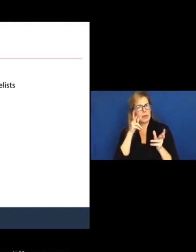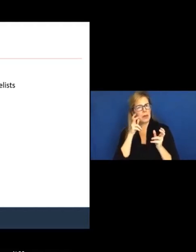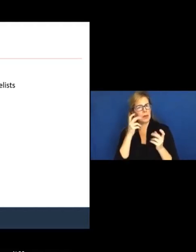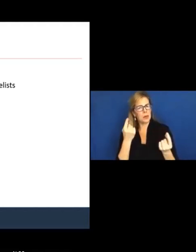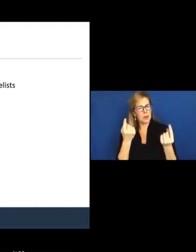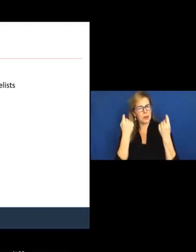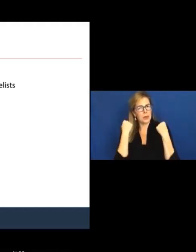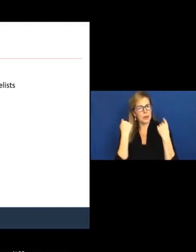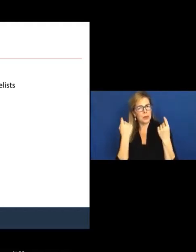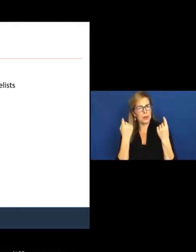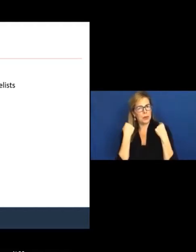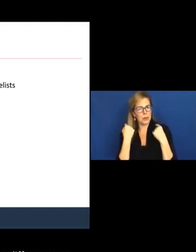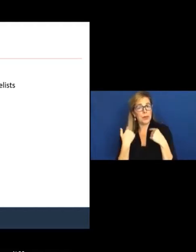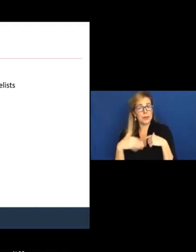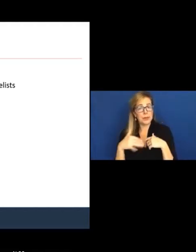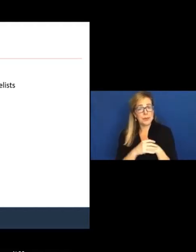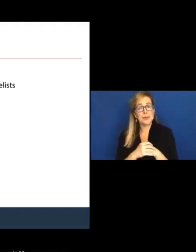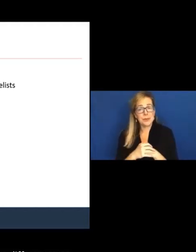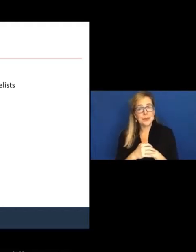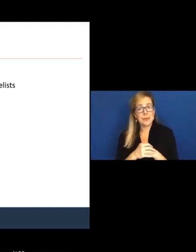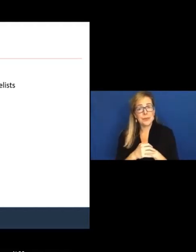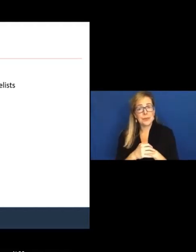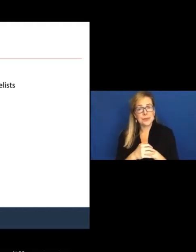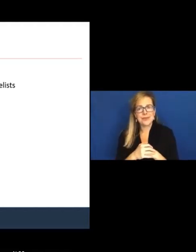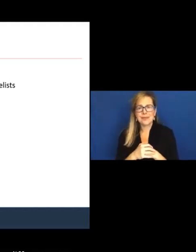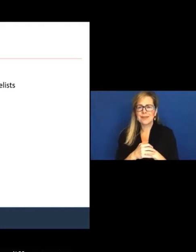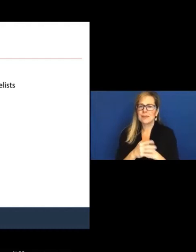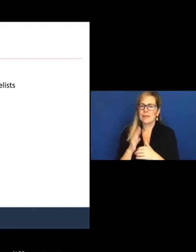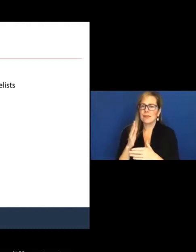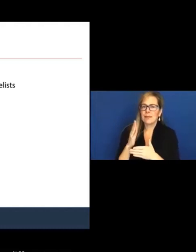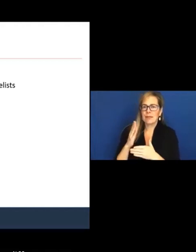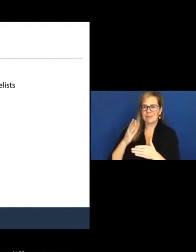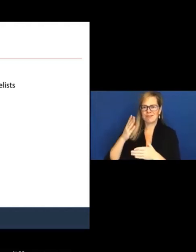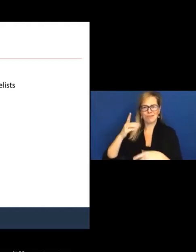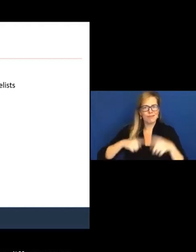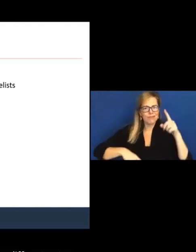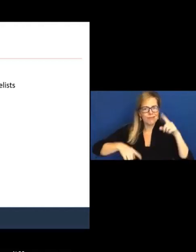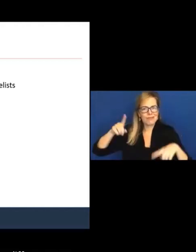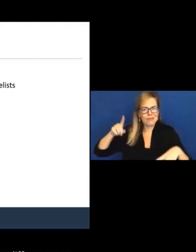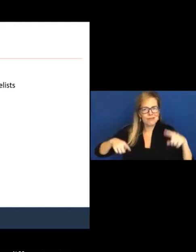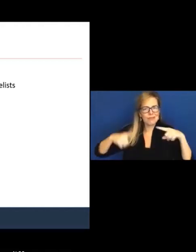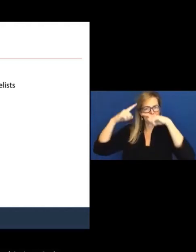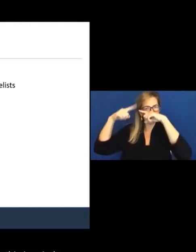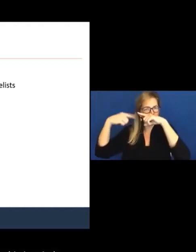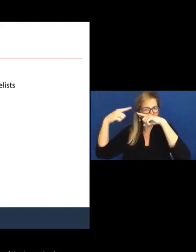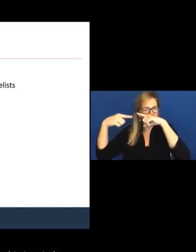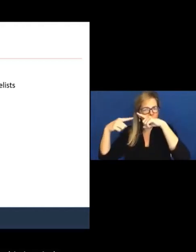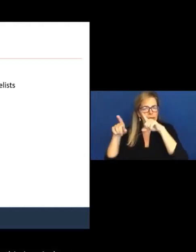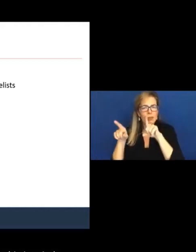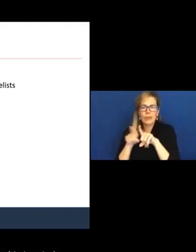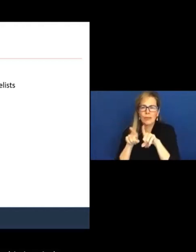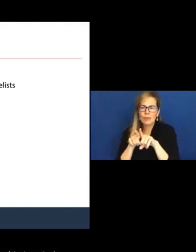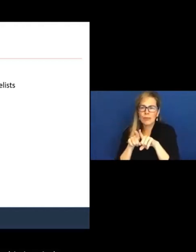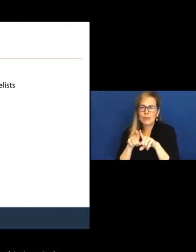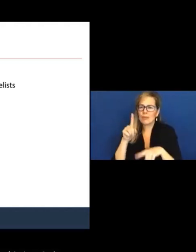People have different rates of processing, and they also have a range of language